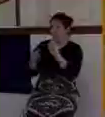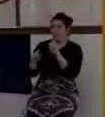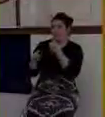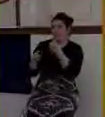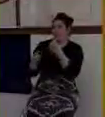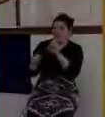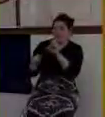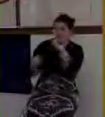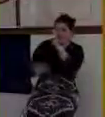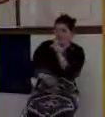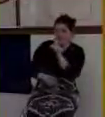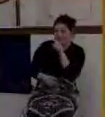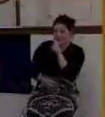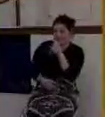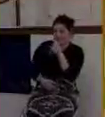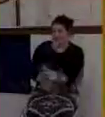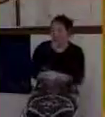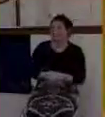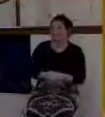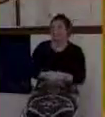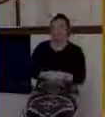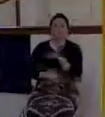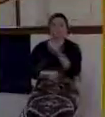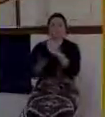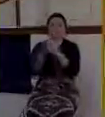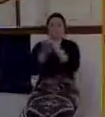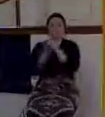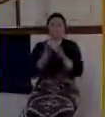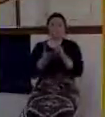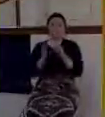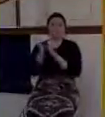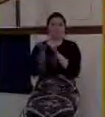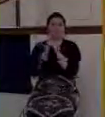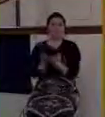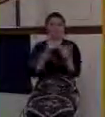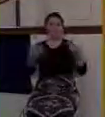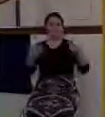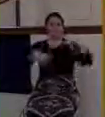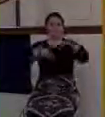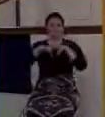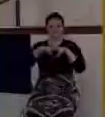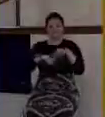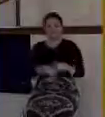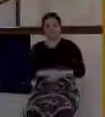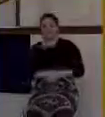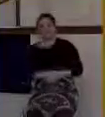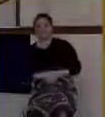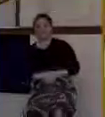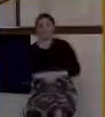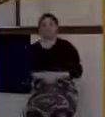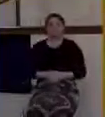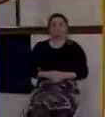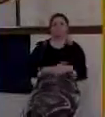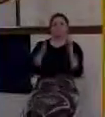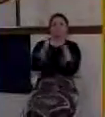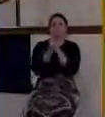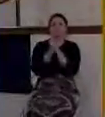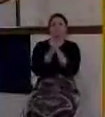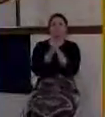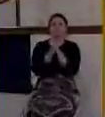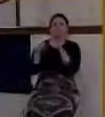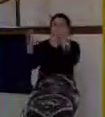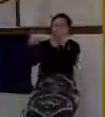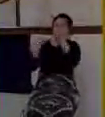This is God's holy word today for us. So that you may be seated. Let me pray. Father, thank you